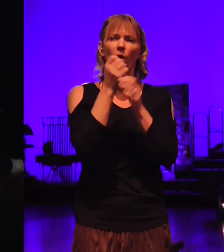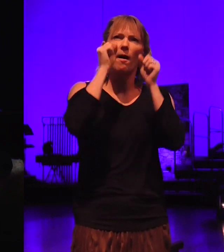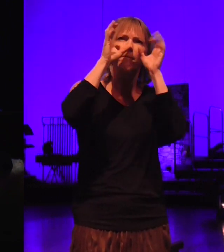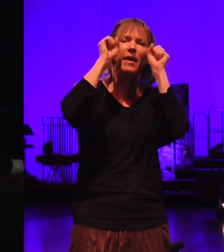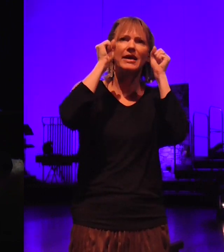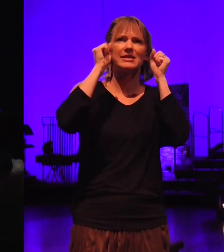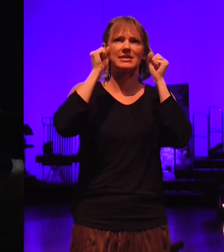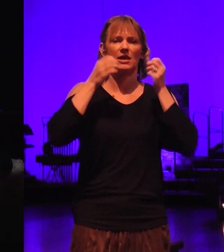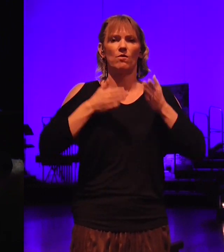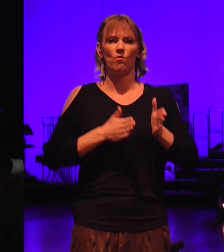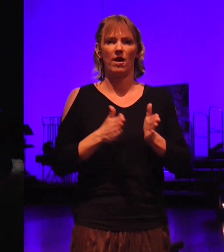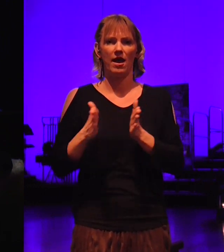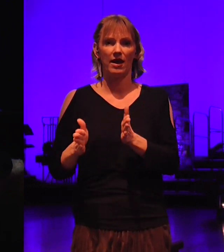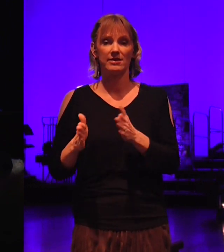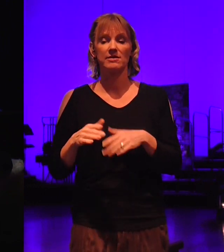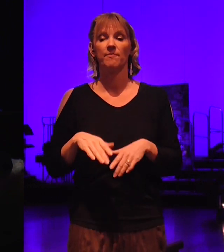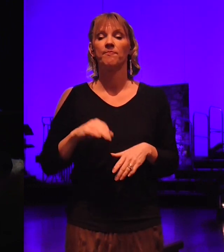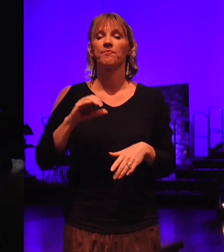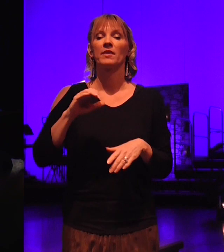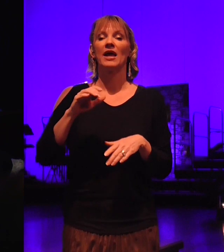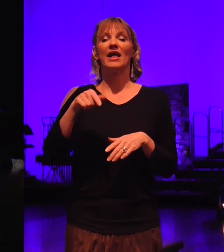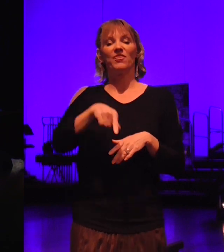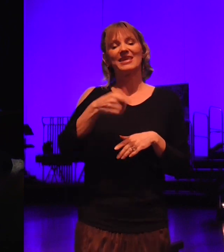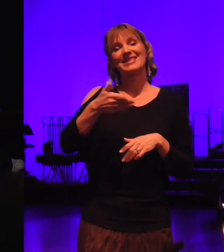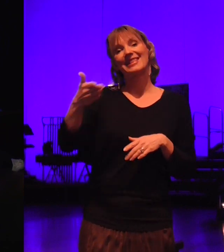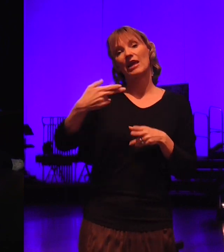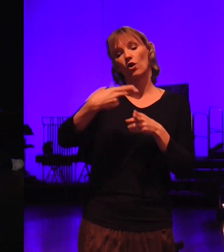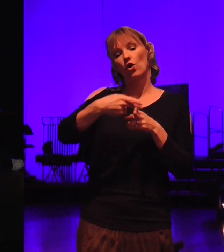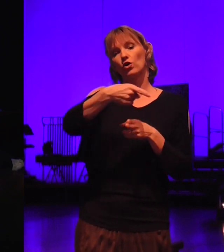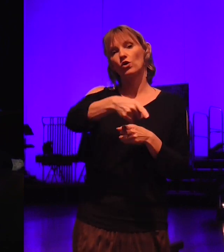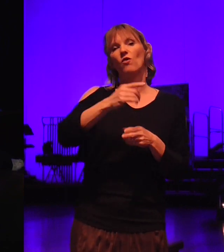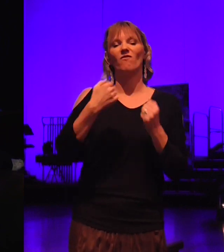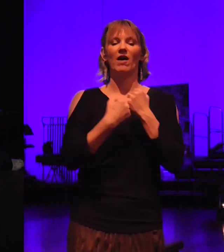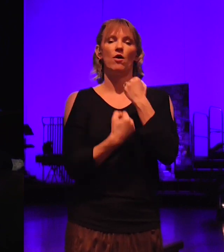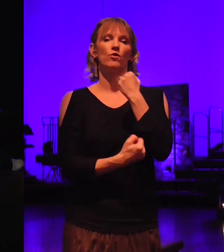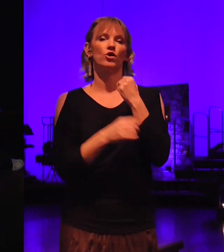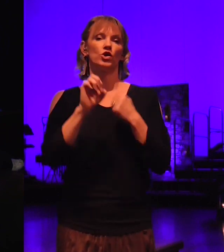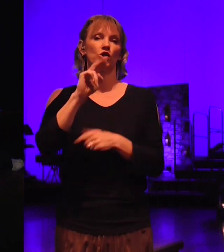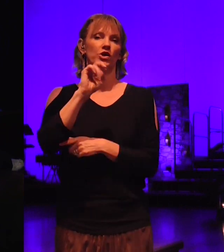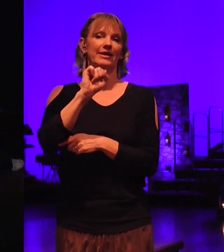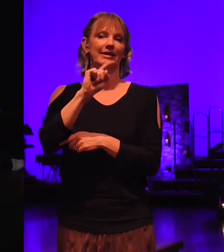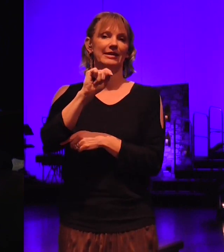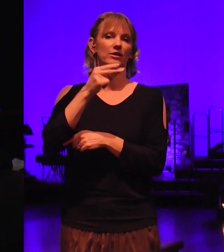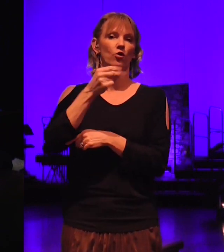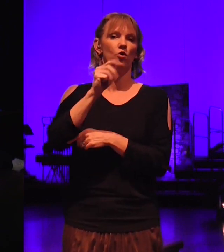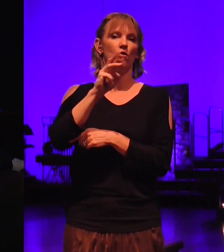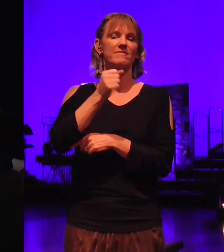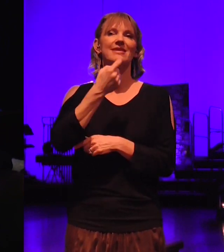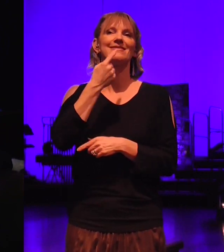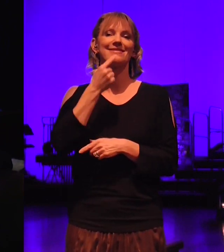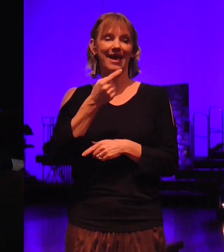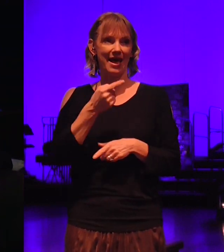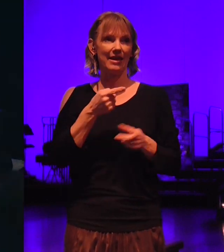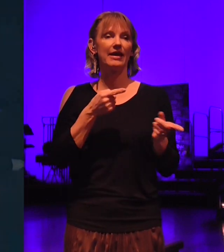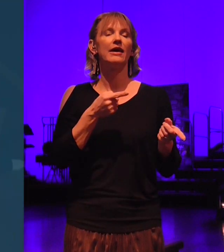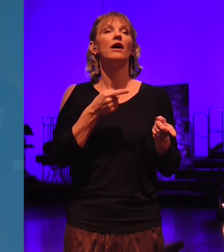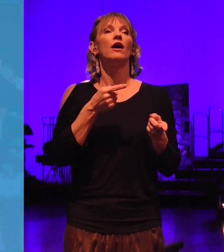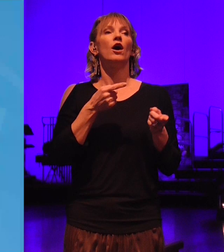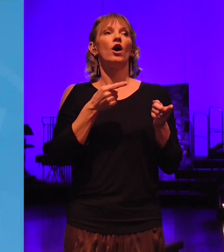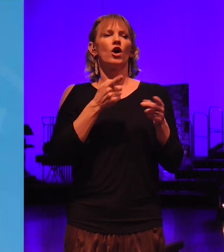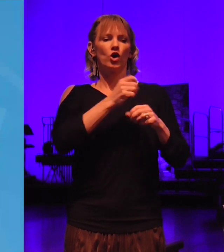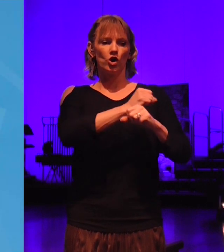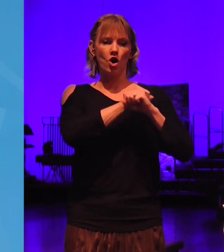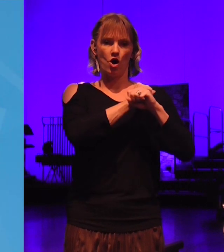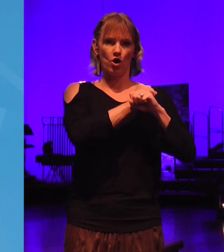In his classic, This Thing Called You, our founder, Ernest Holmes, in immortal words, he shares, "Guard well